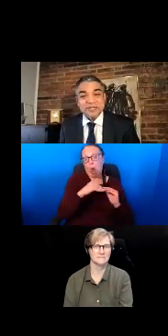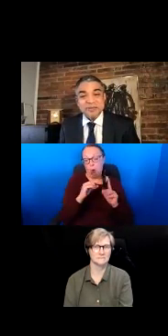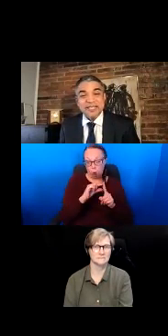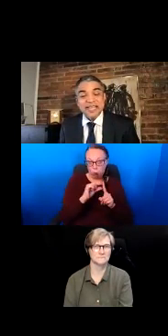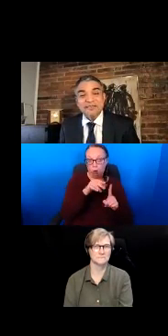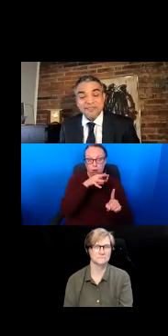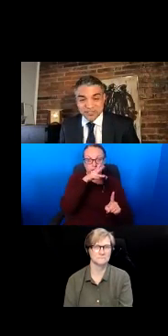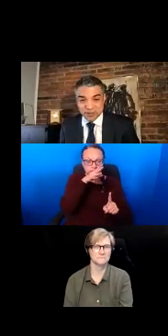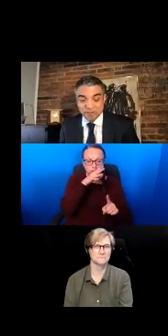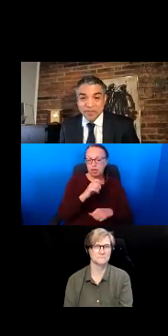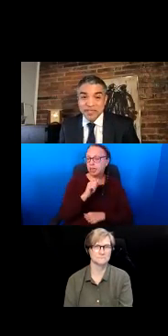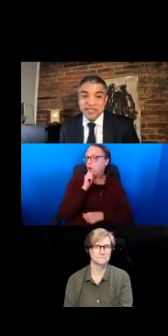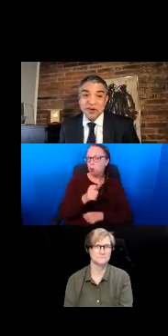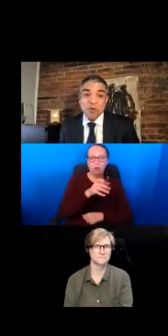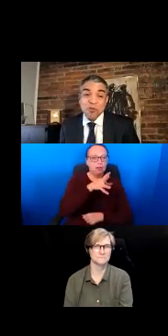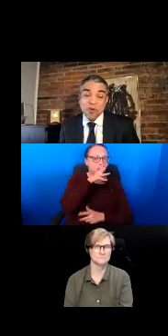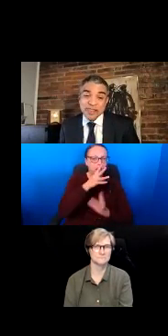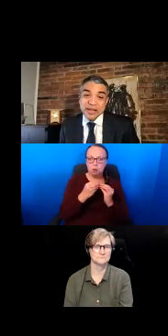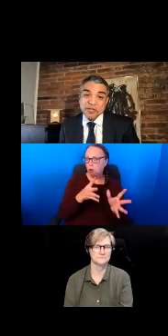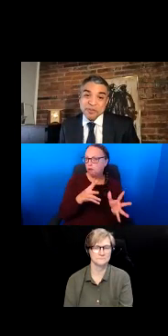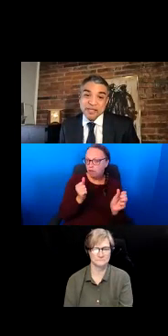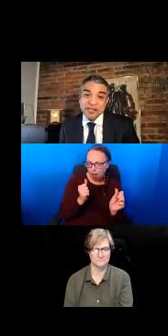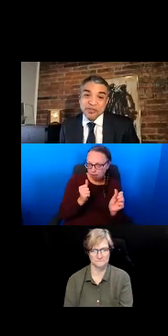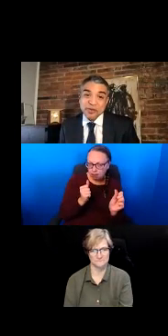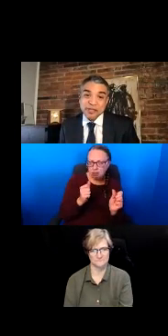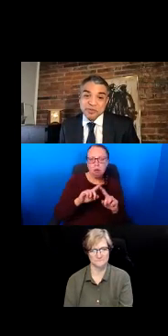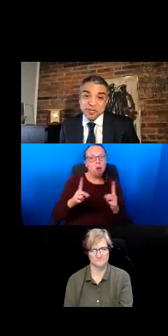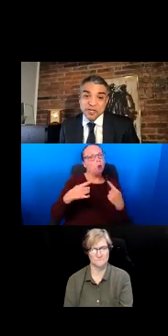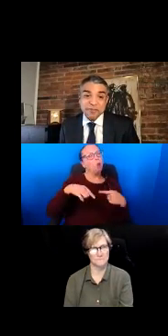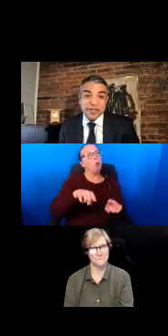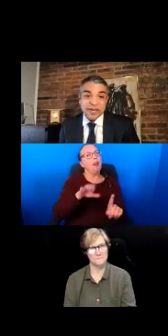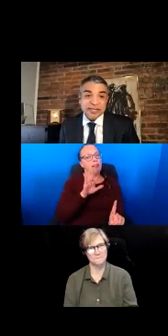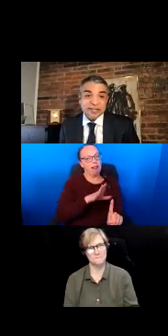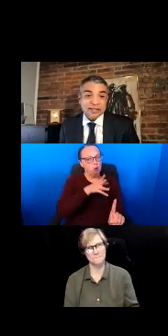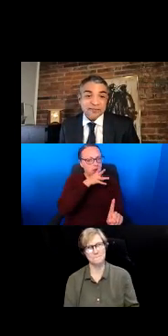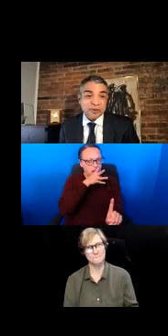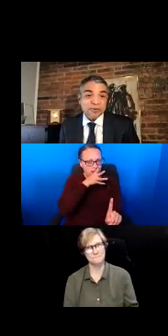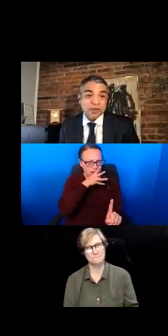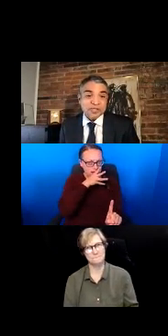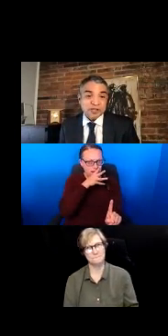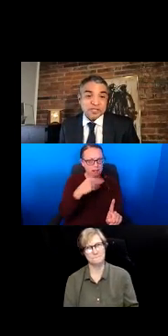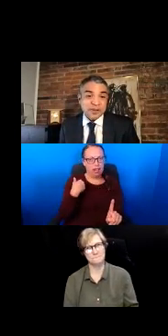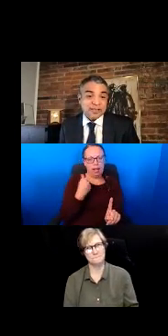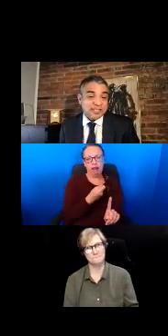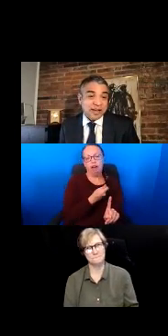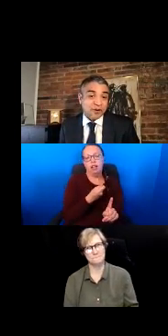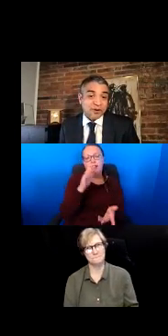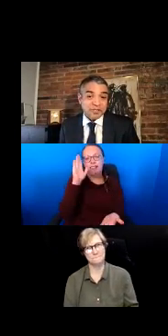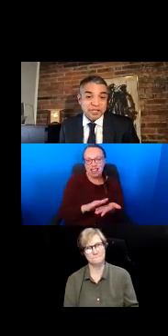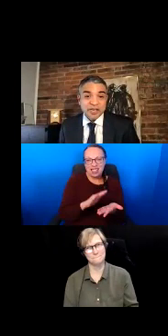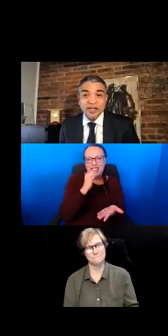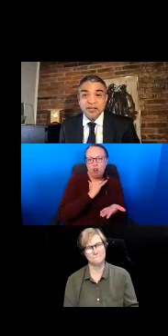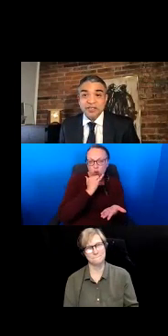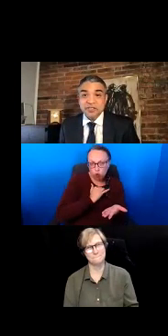that they were speaking any faster. It's that when they were speaking, during their speech, they had fewer false starts and made less